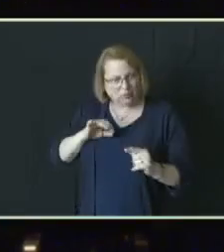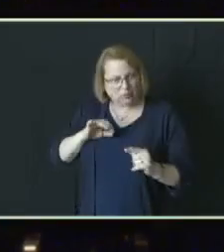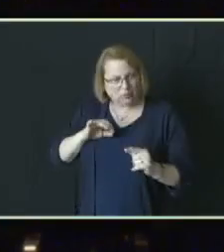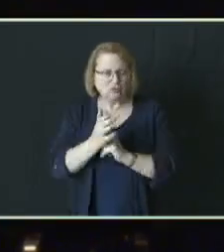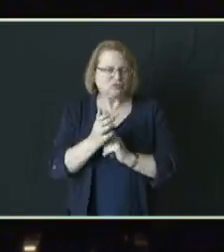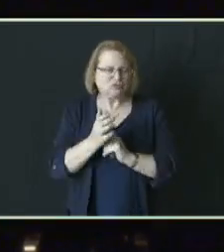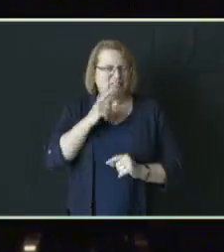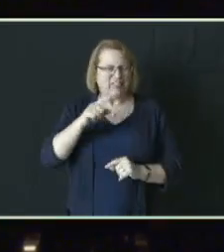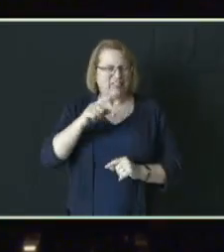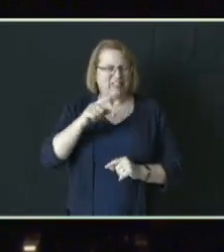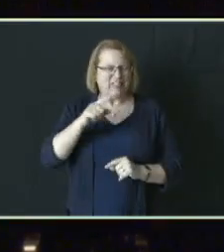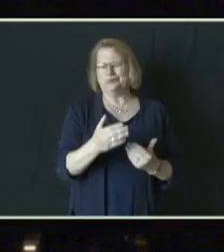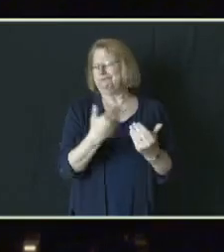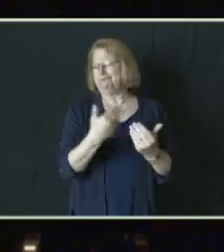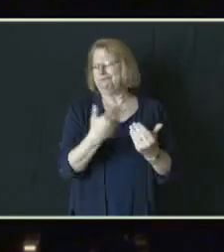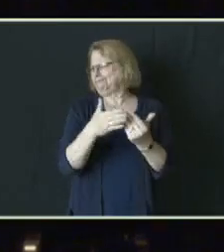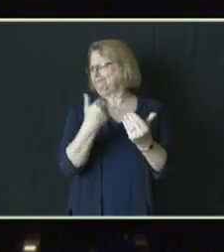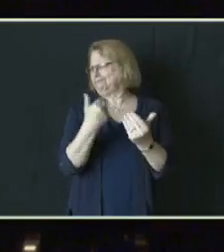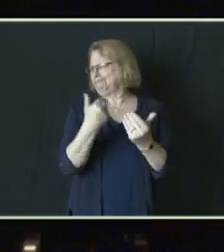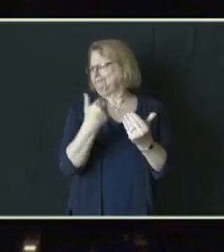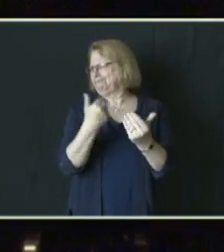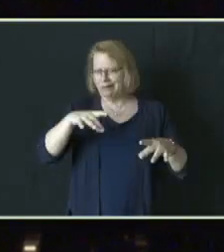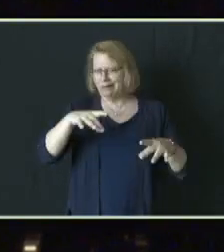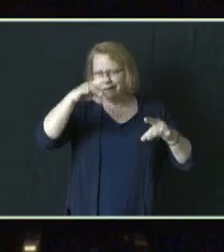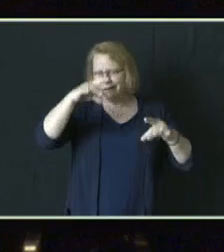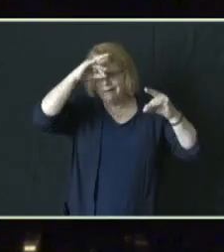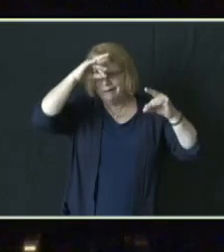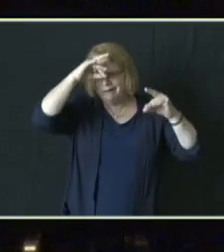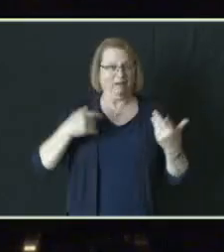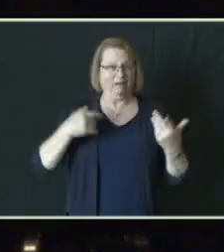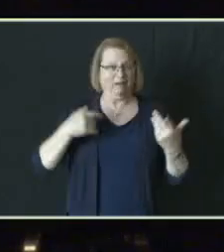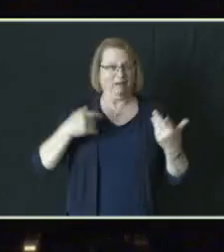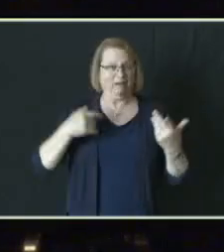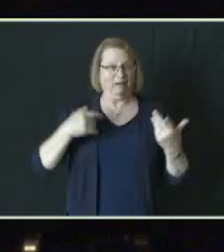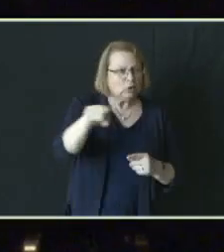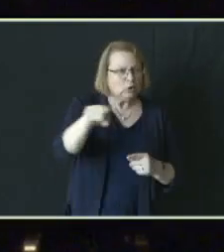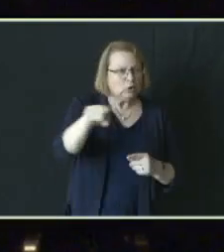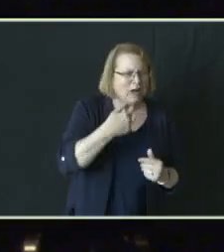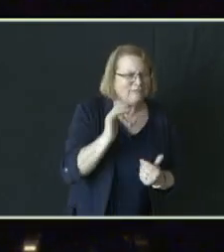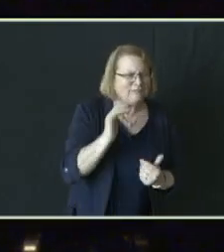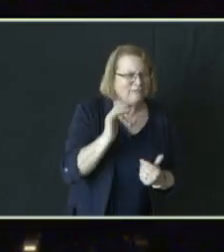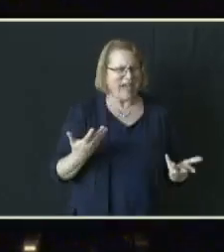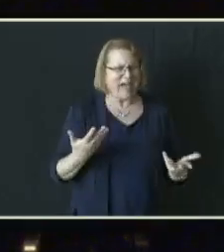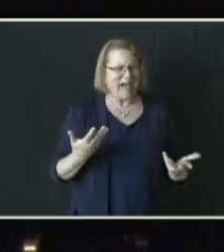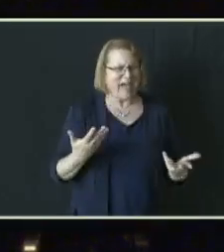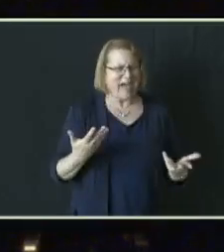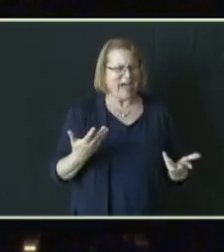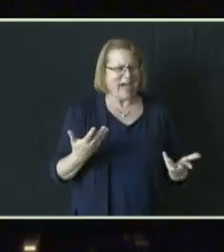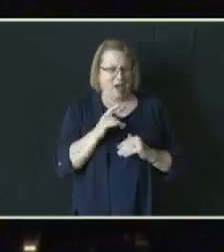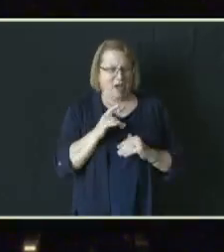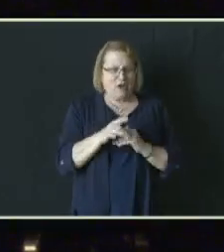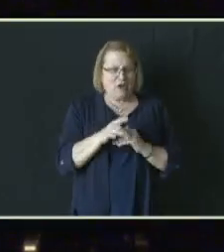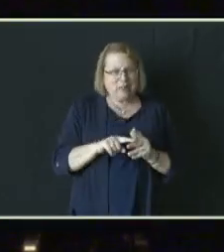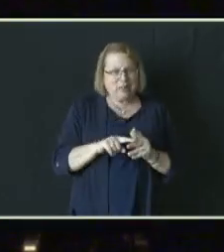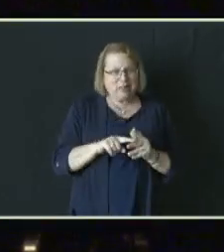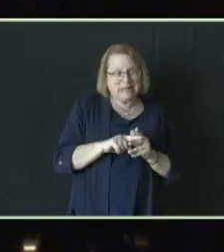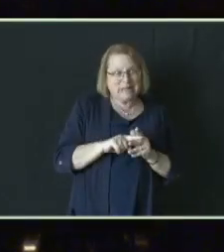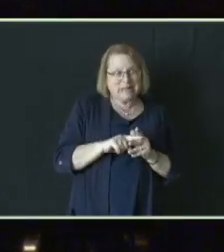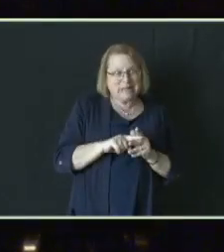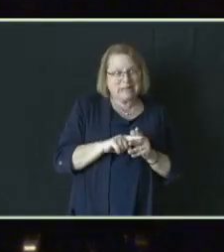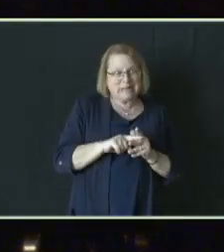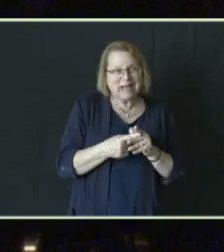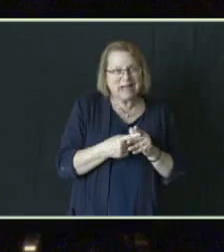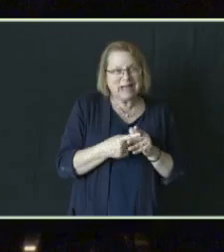you. Enabled by this digital revolution, you are at the early beginning still of the